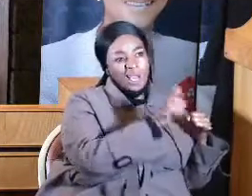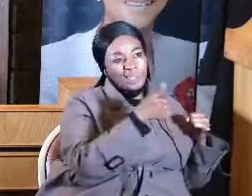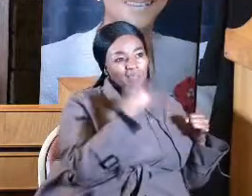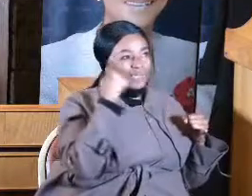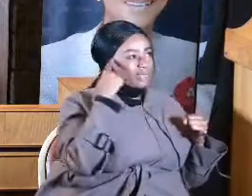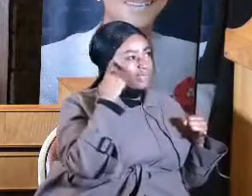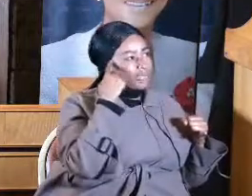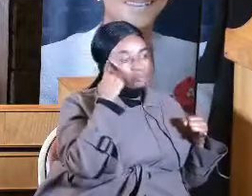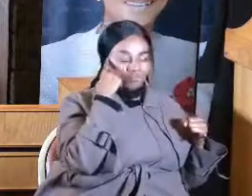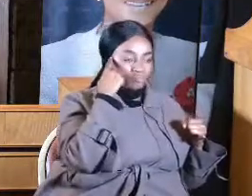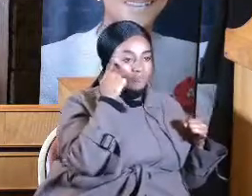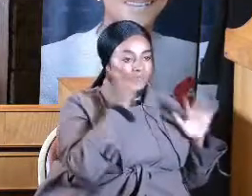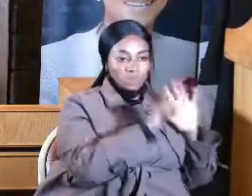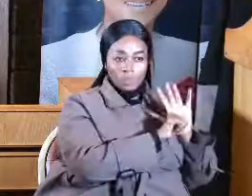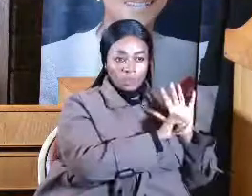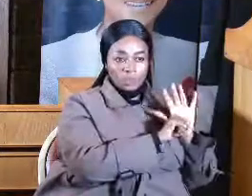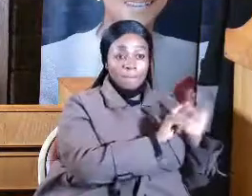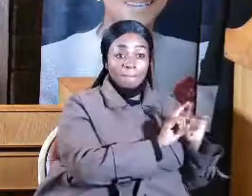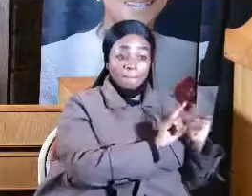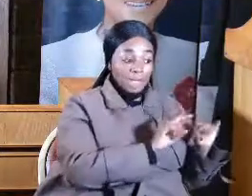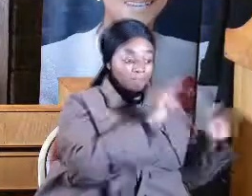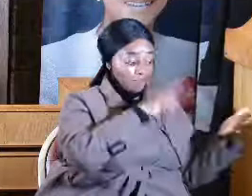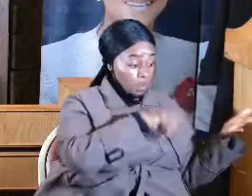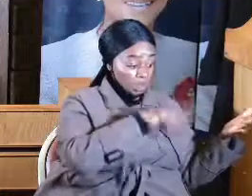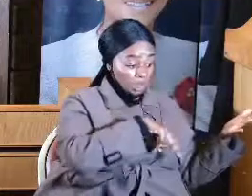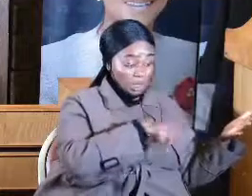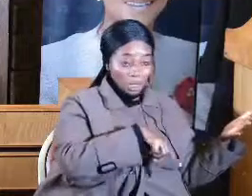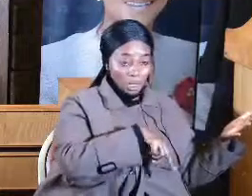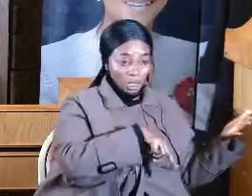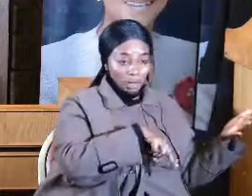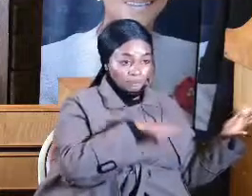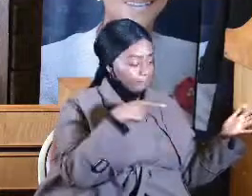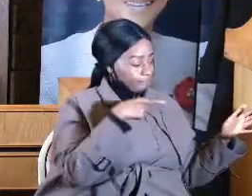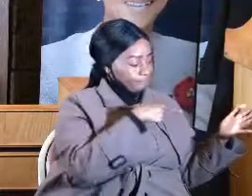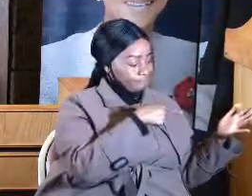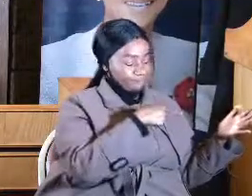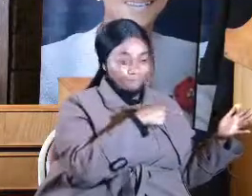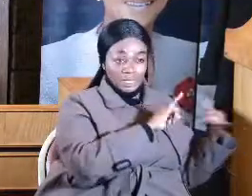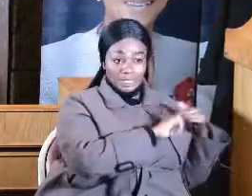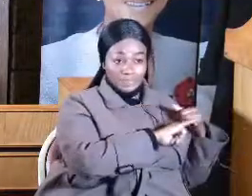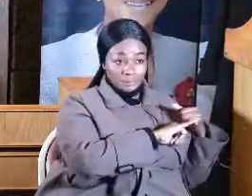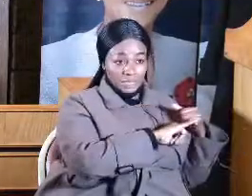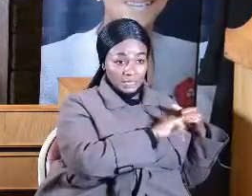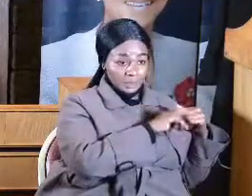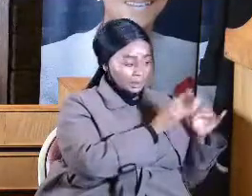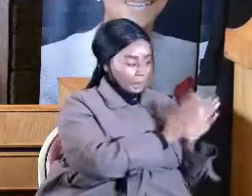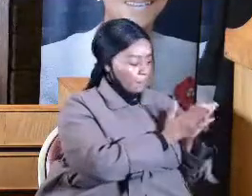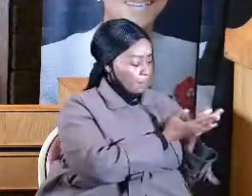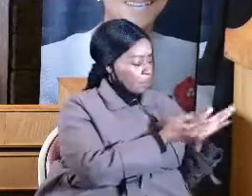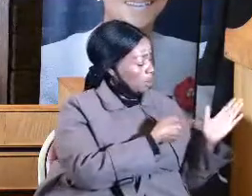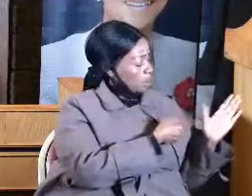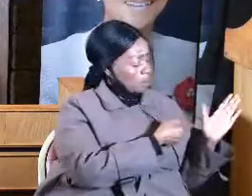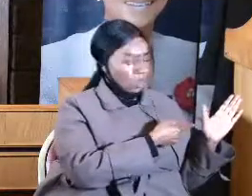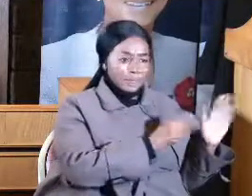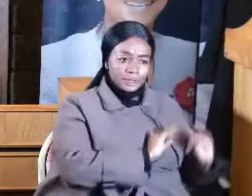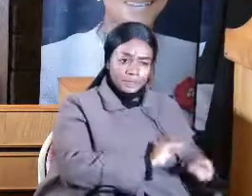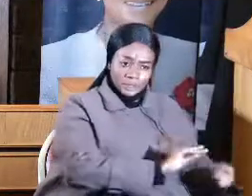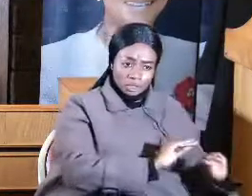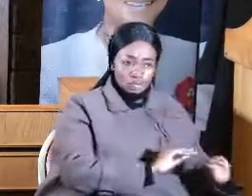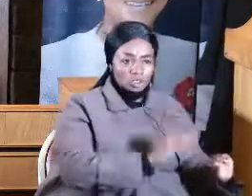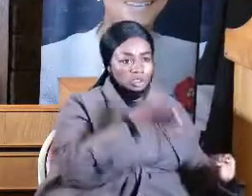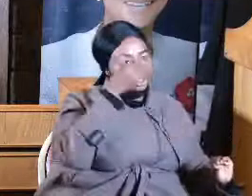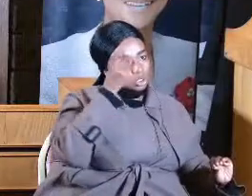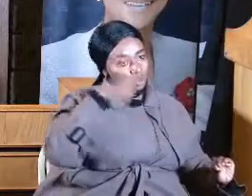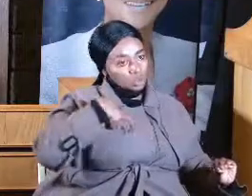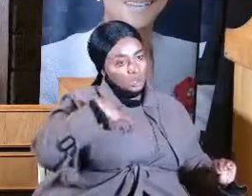that it is not important. But when you read and go through that subject, you'll see that it is a subject that is teaching our learners in